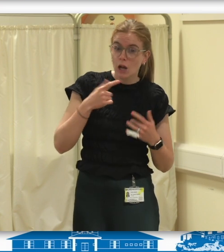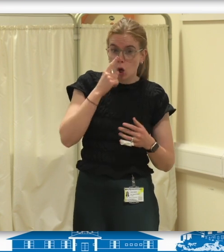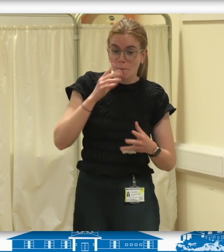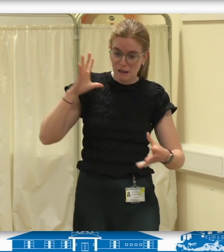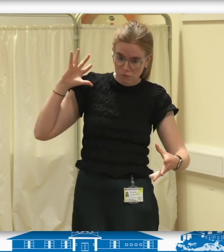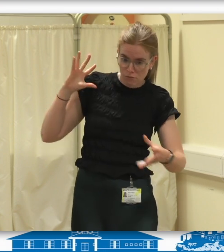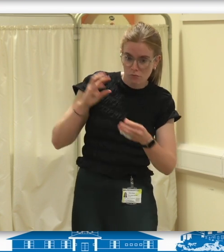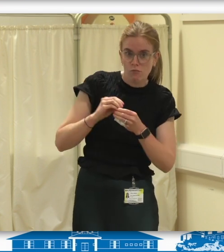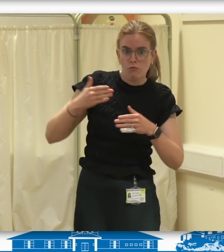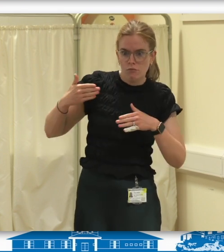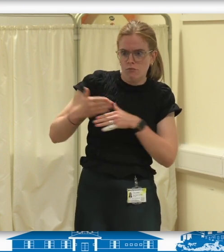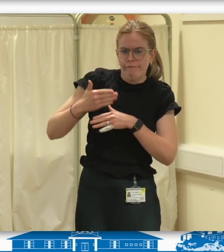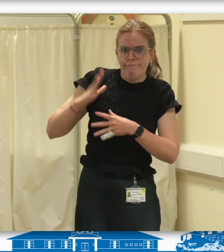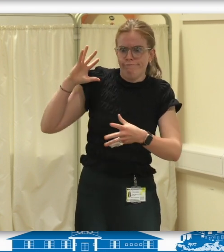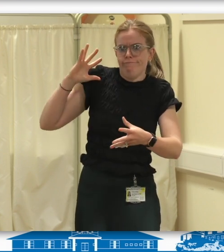effect?